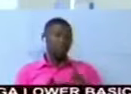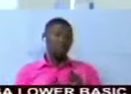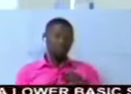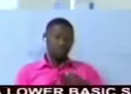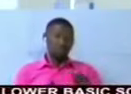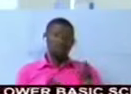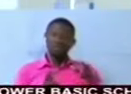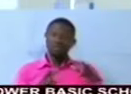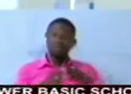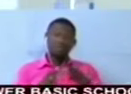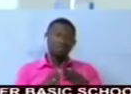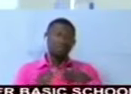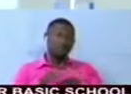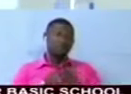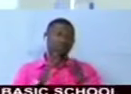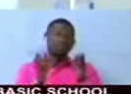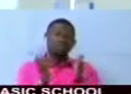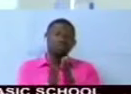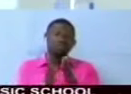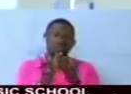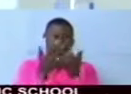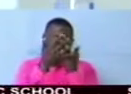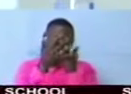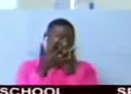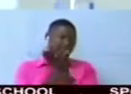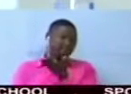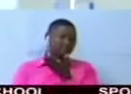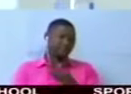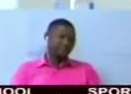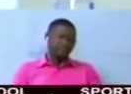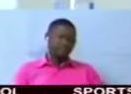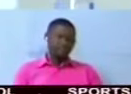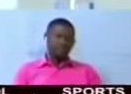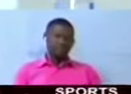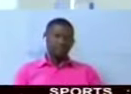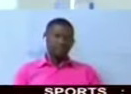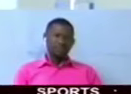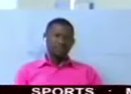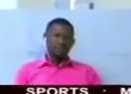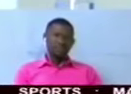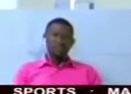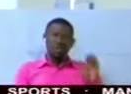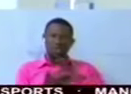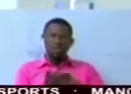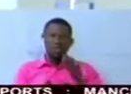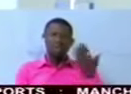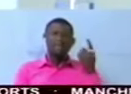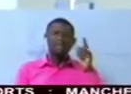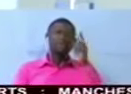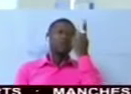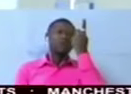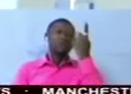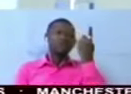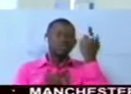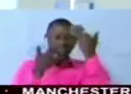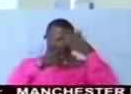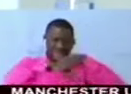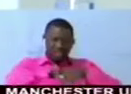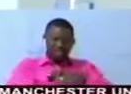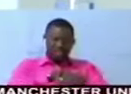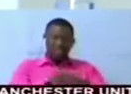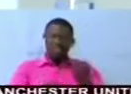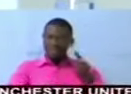cell. On the first night, was Lanka present? Ca guddigu ñëkk ga Lanka mu ngi fa woon. Dedet.